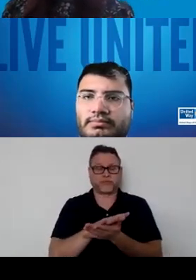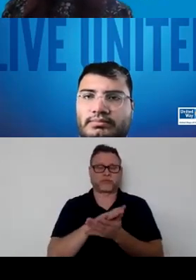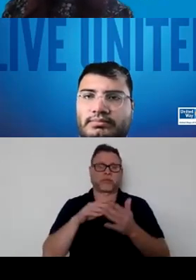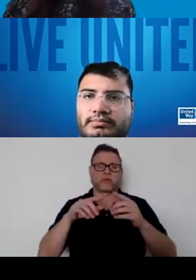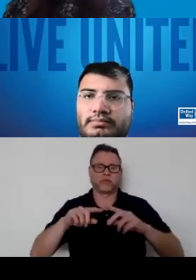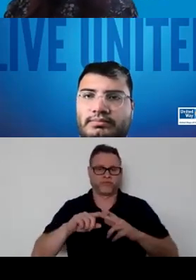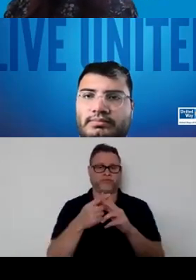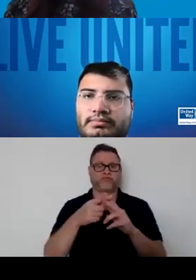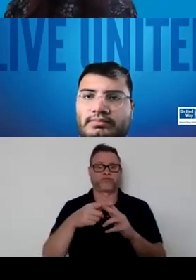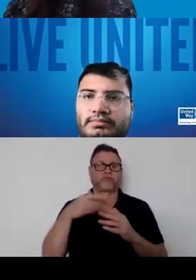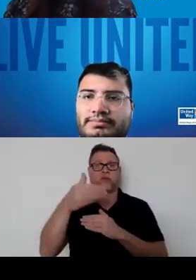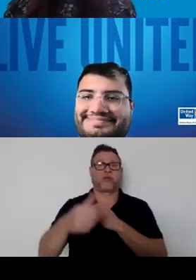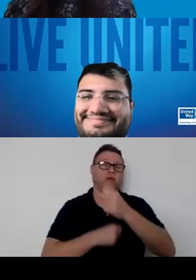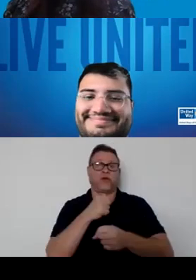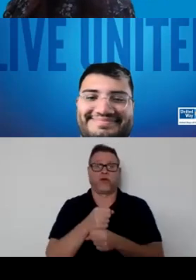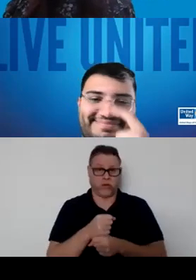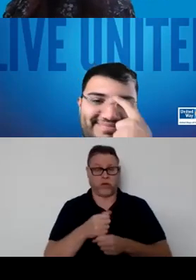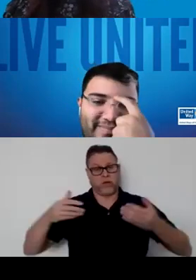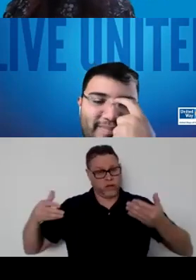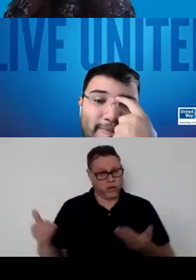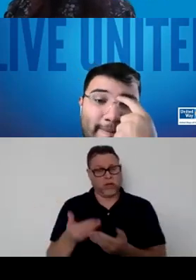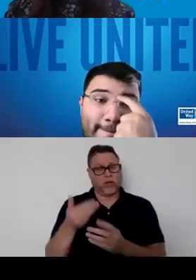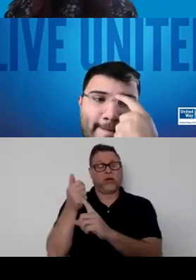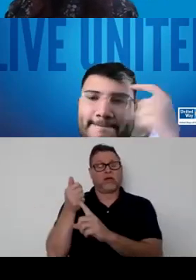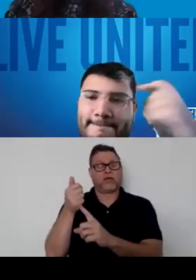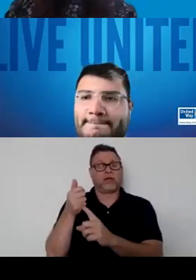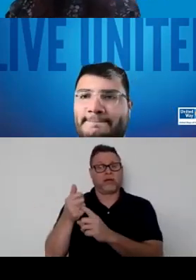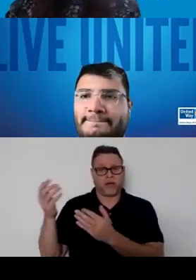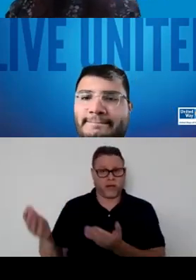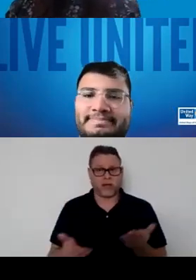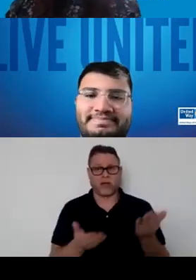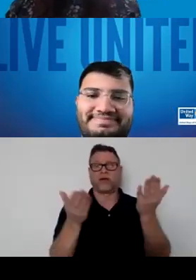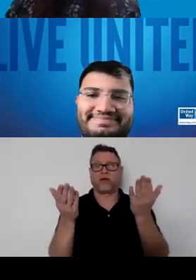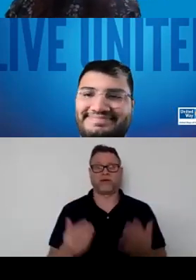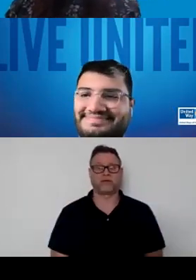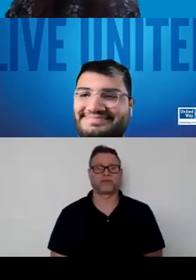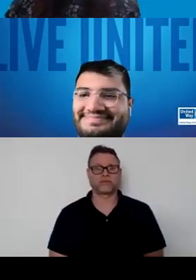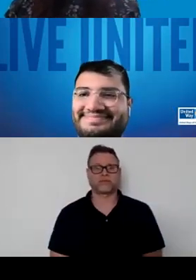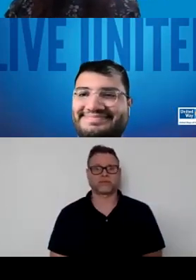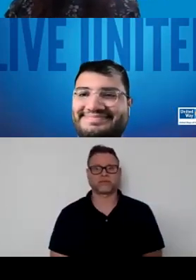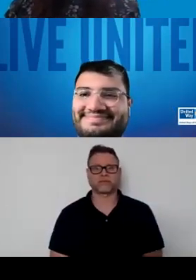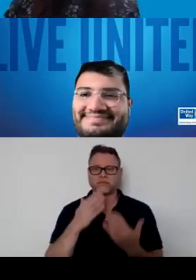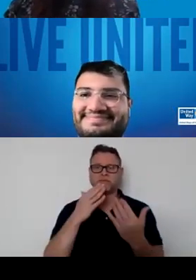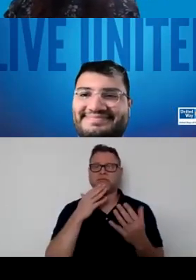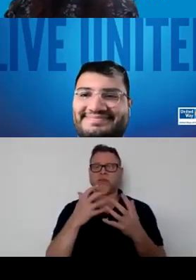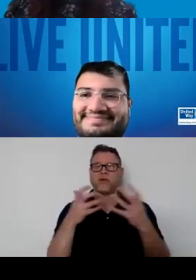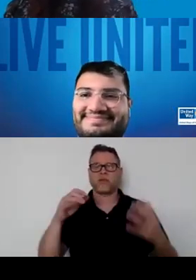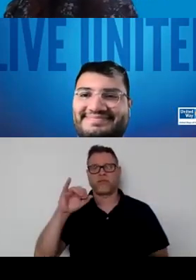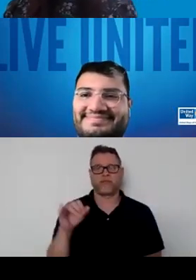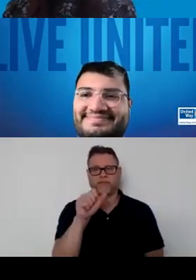So I'll let Jose introduce himself and hand it over to him. So thank you so much, Jose.